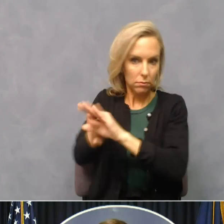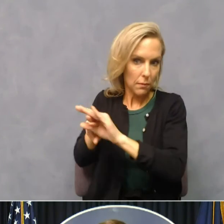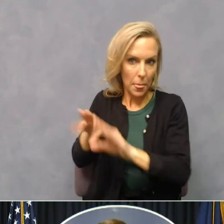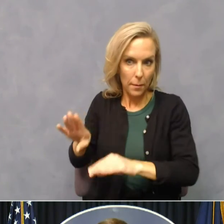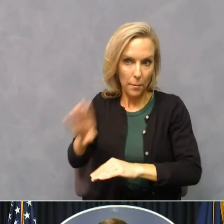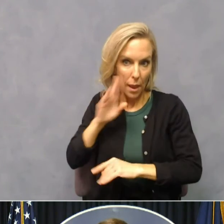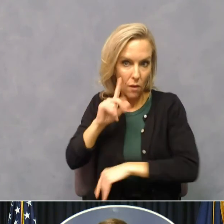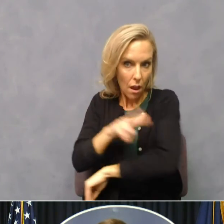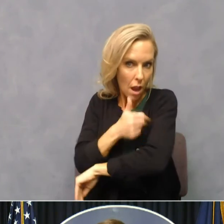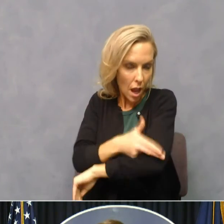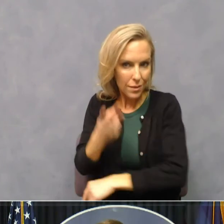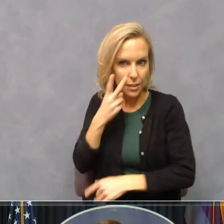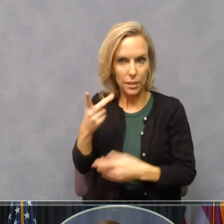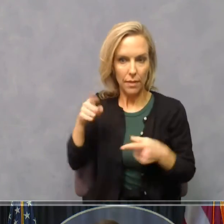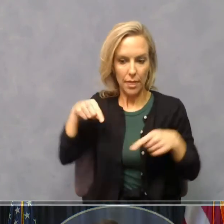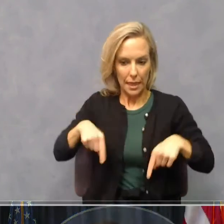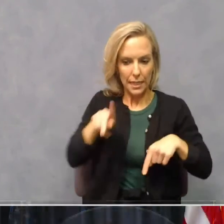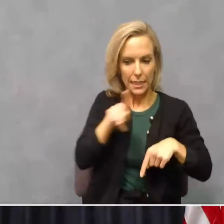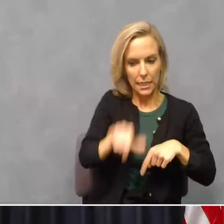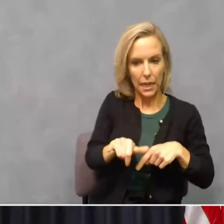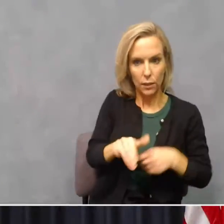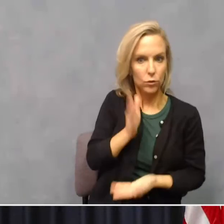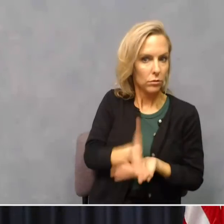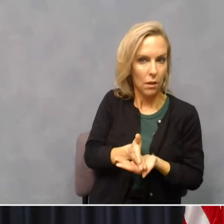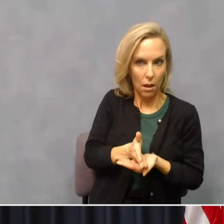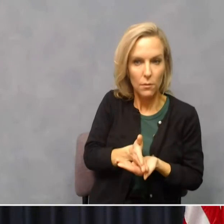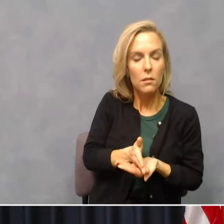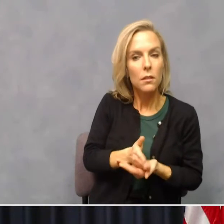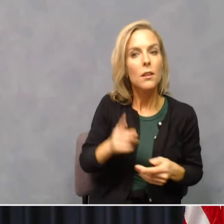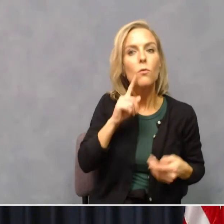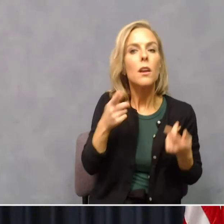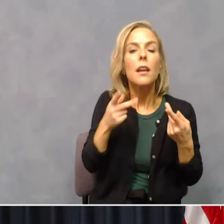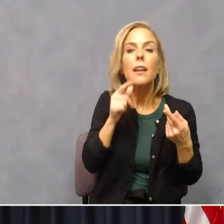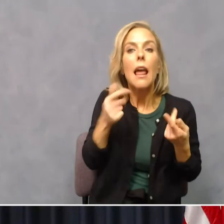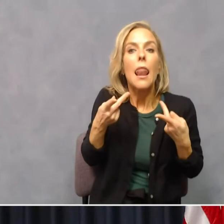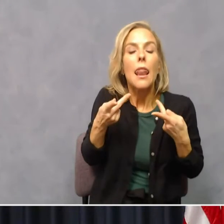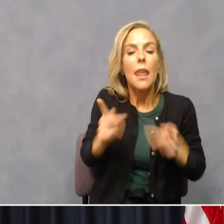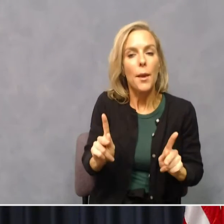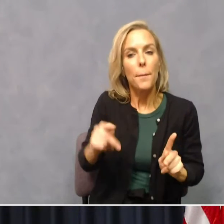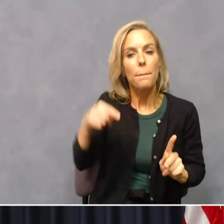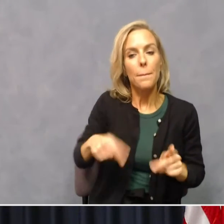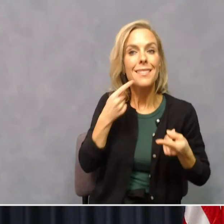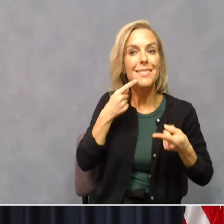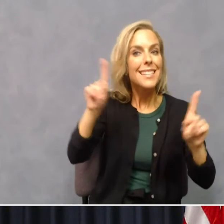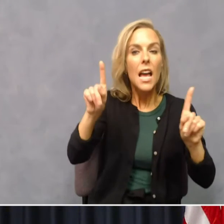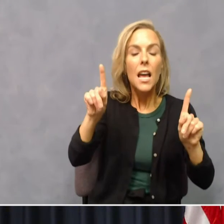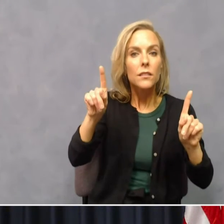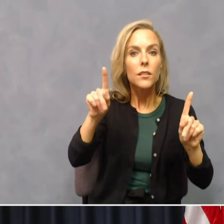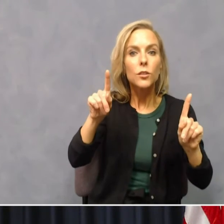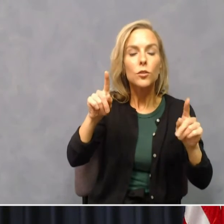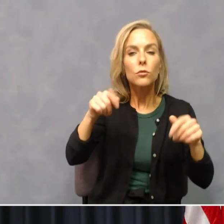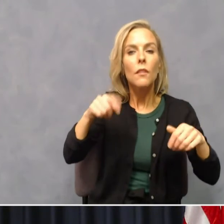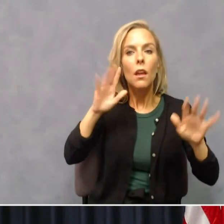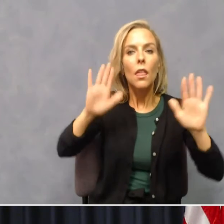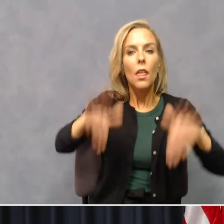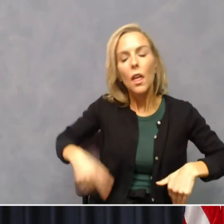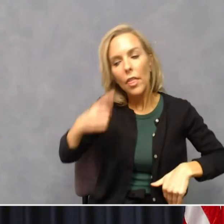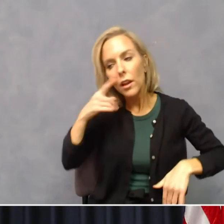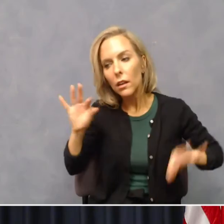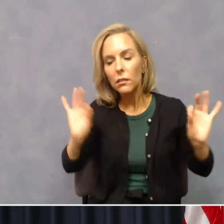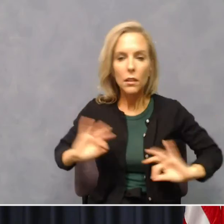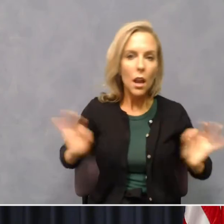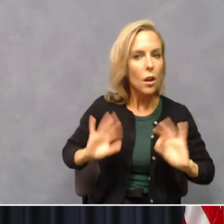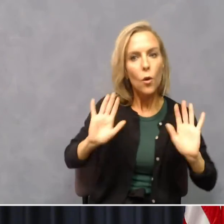happening in Kentucky. But we can't let this success go. We've got to keep it up. Otherwise, we can be back